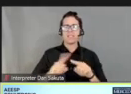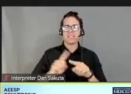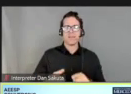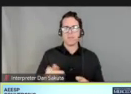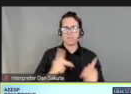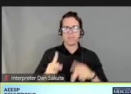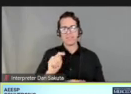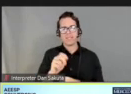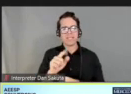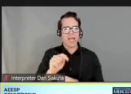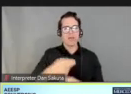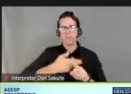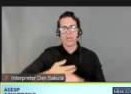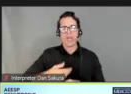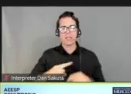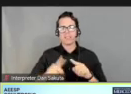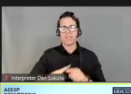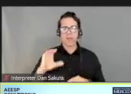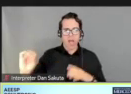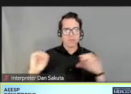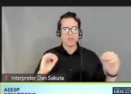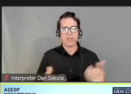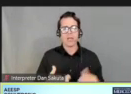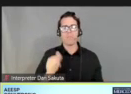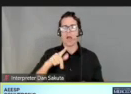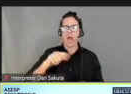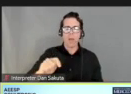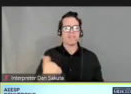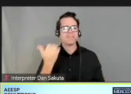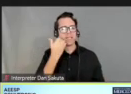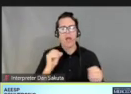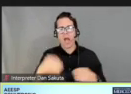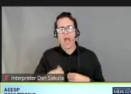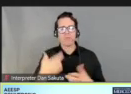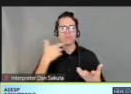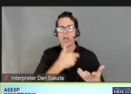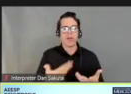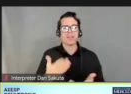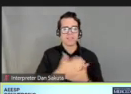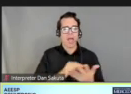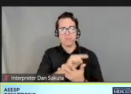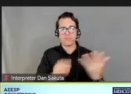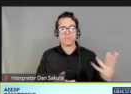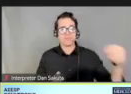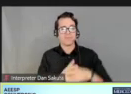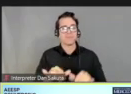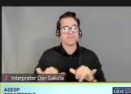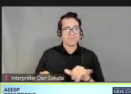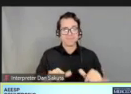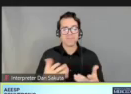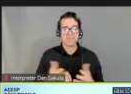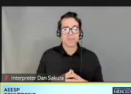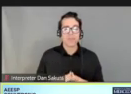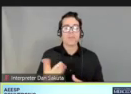or you might have a doctor's office, some apartments, a dentist's office, and a restaurant. And the complexity there